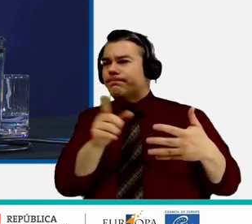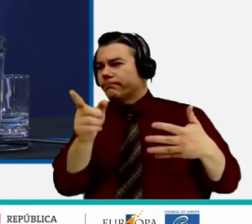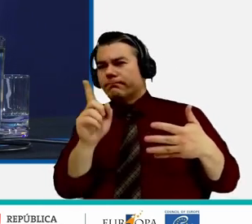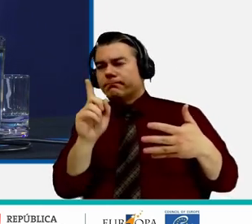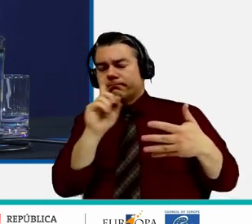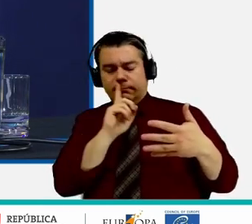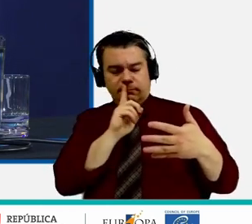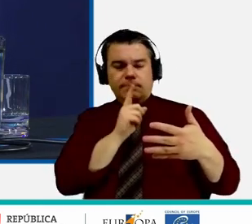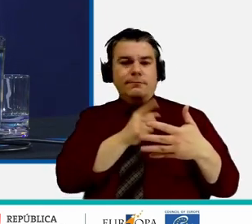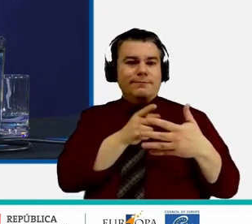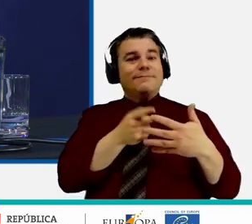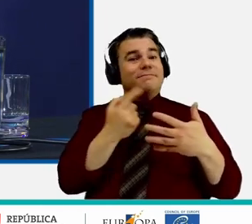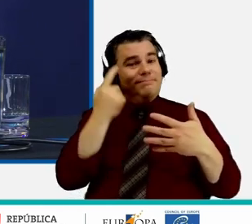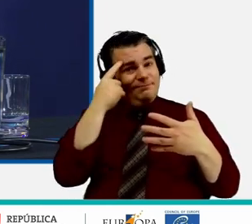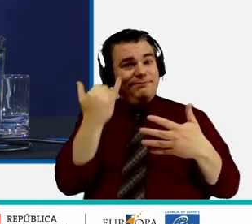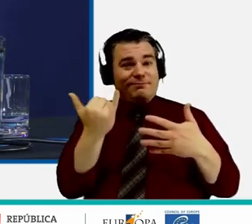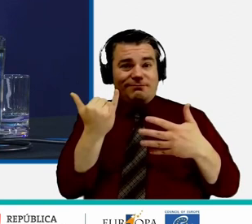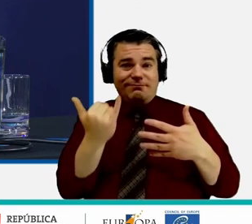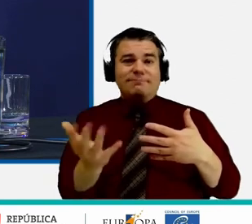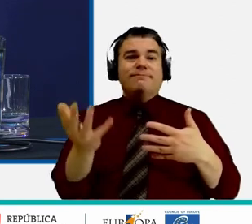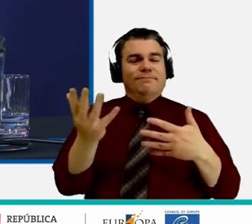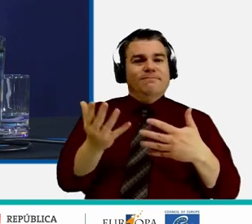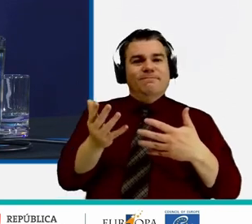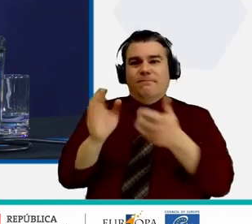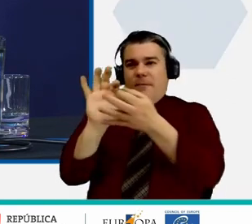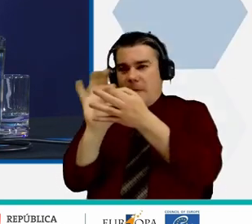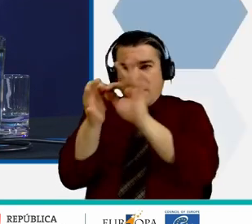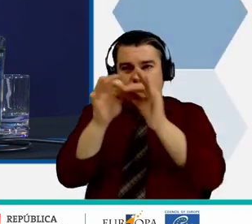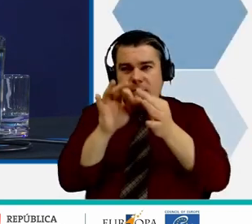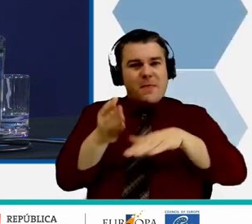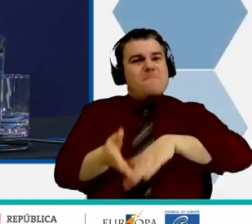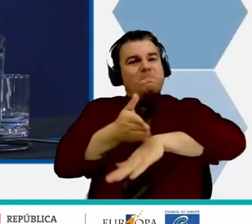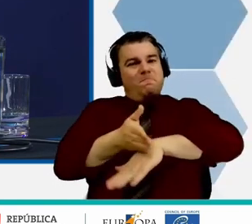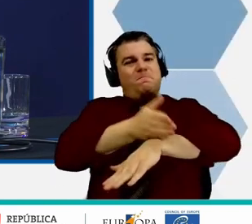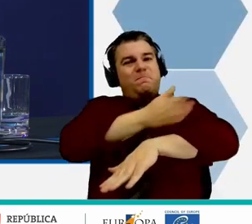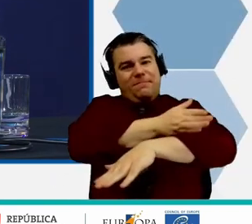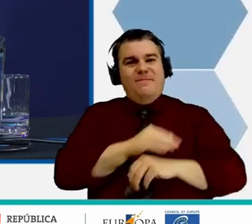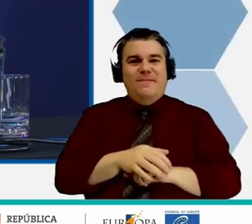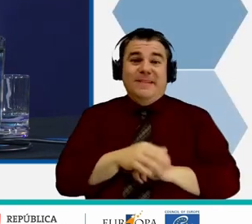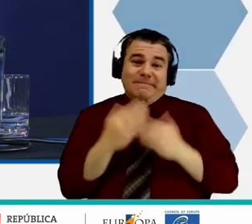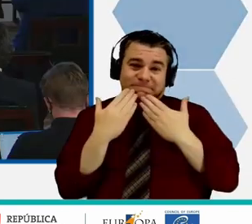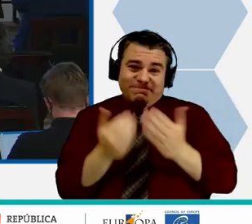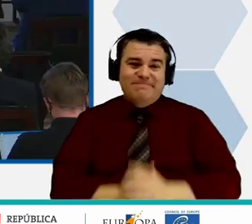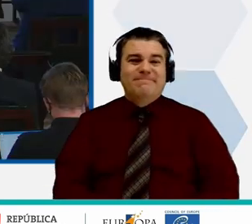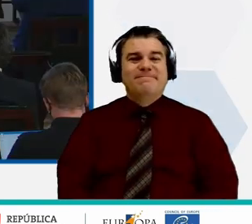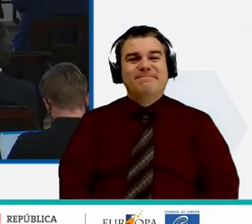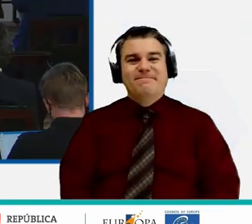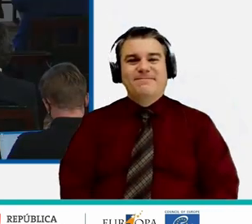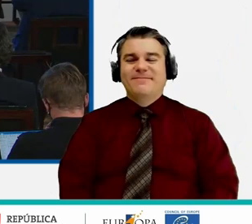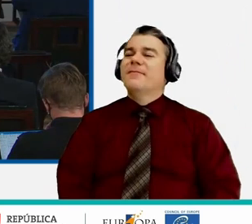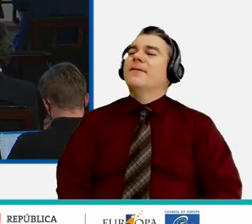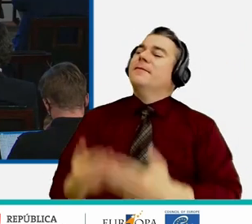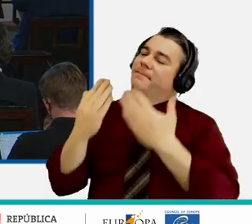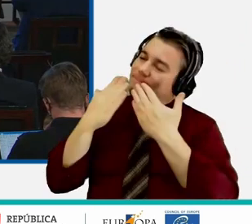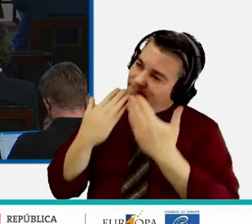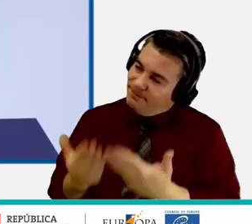hoping that we will improve our risk assessment. Thank you. Thank you, Mrs.